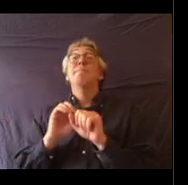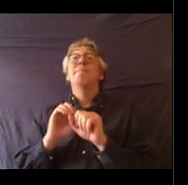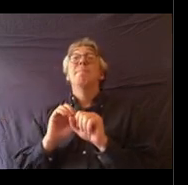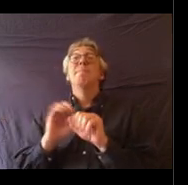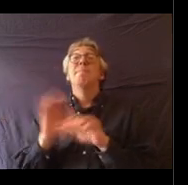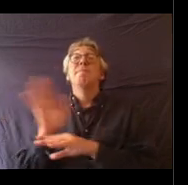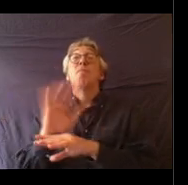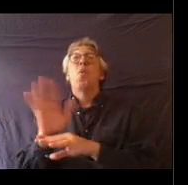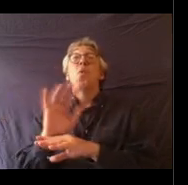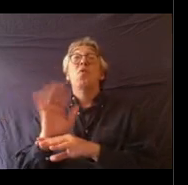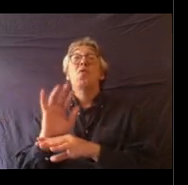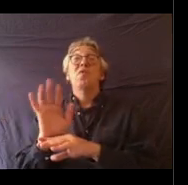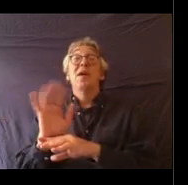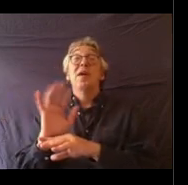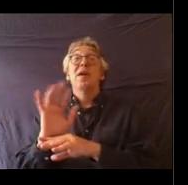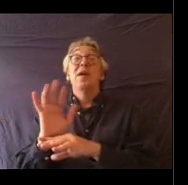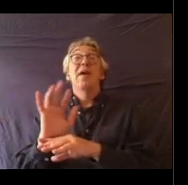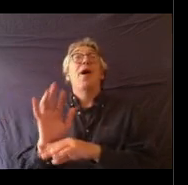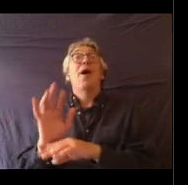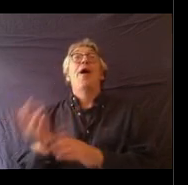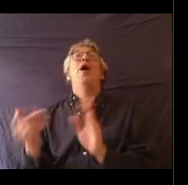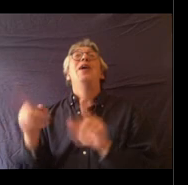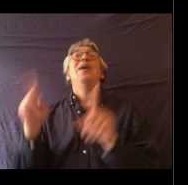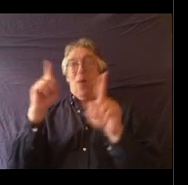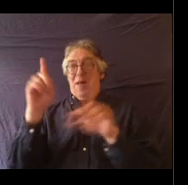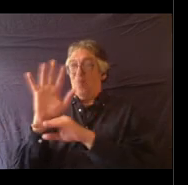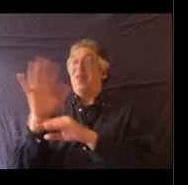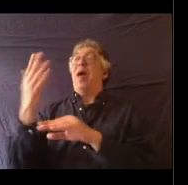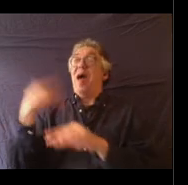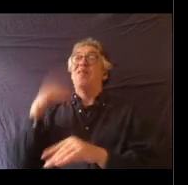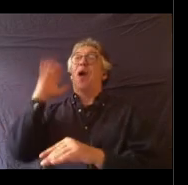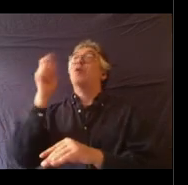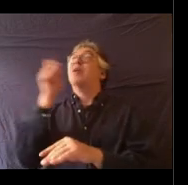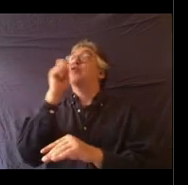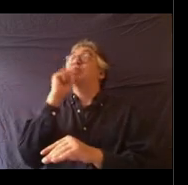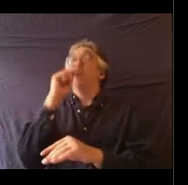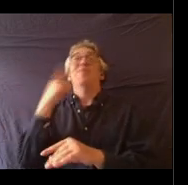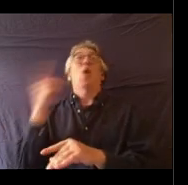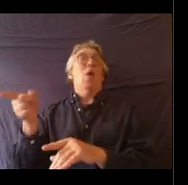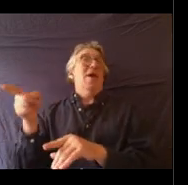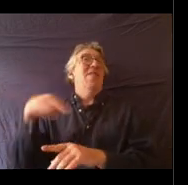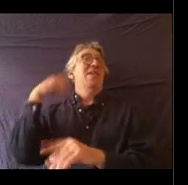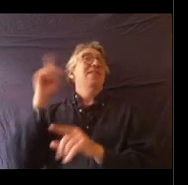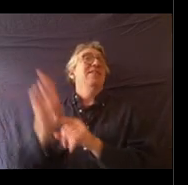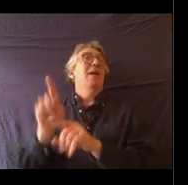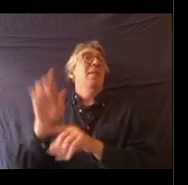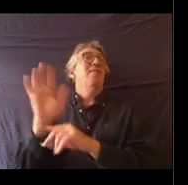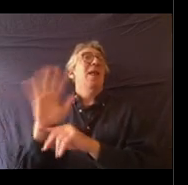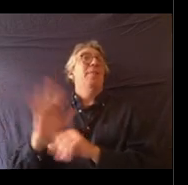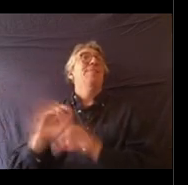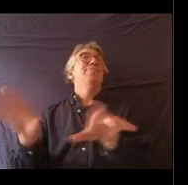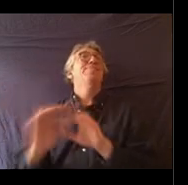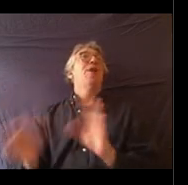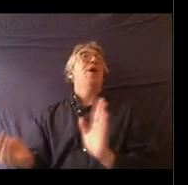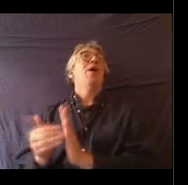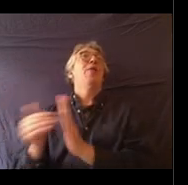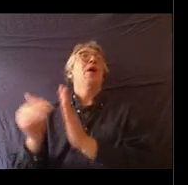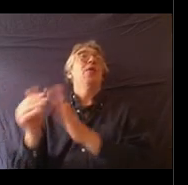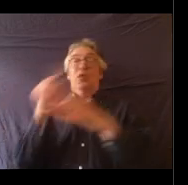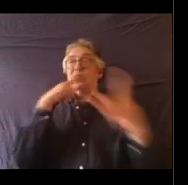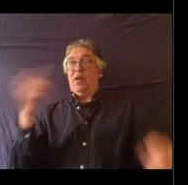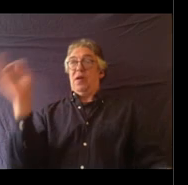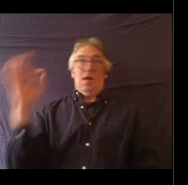the quota. So these kind of aspects we need to bear in mind when discussing on national level. Thanks,